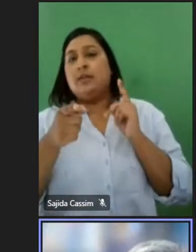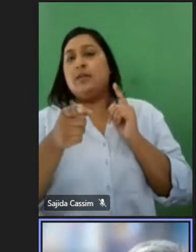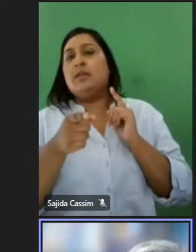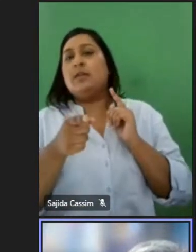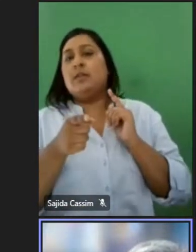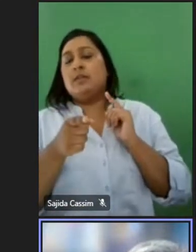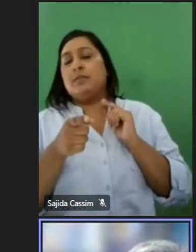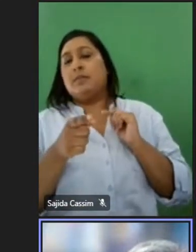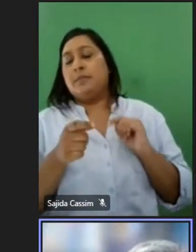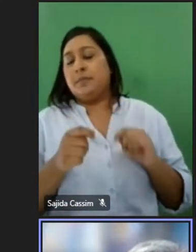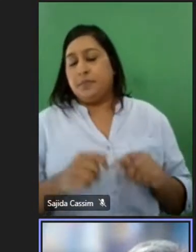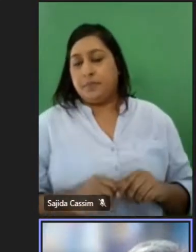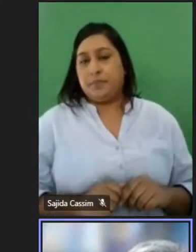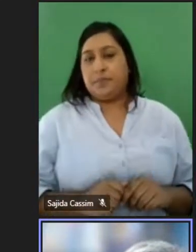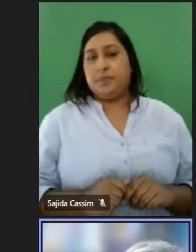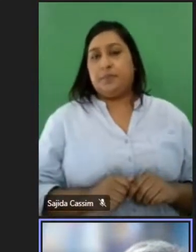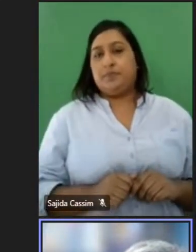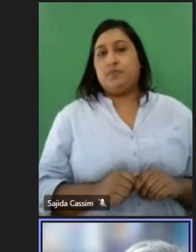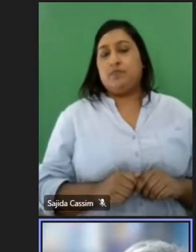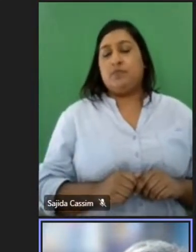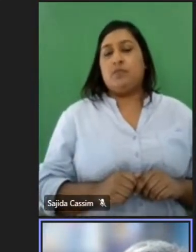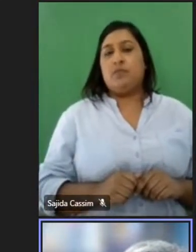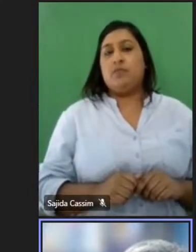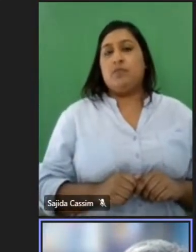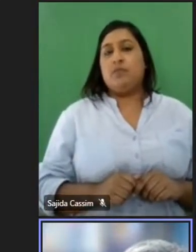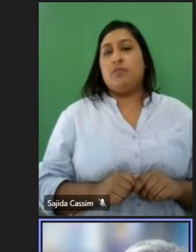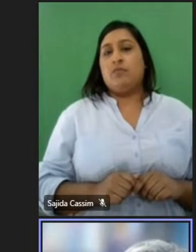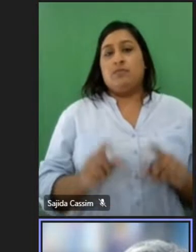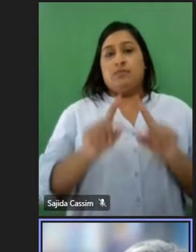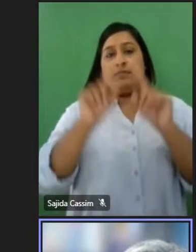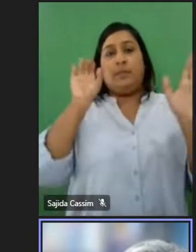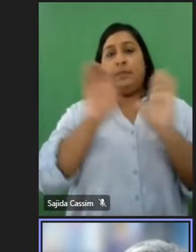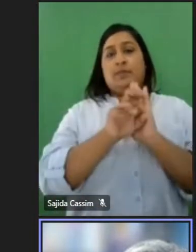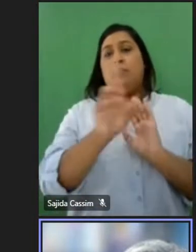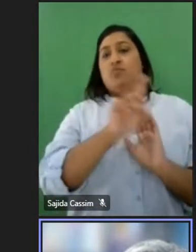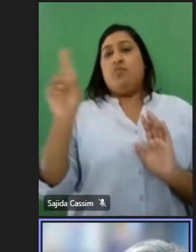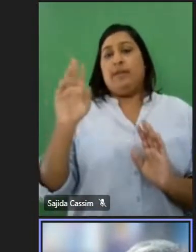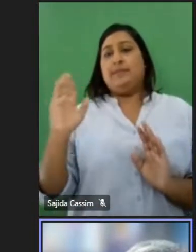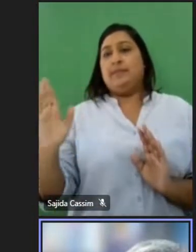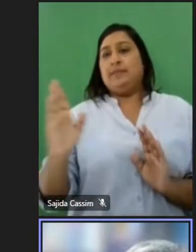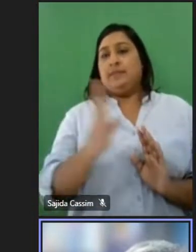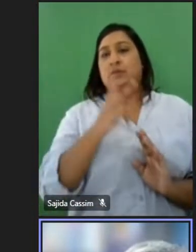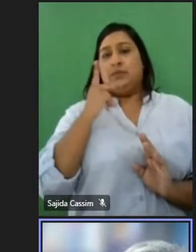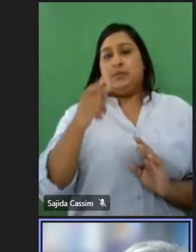the right-hand side of the chart, you will see that much smaller